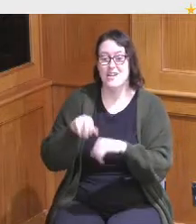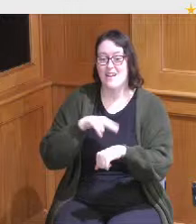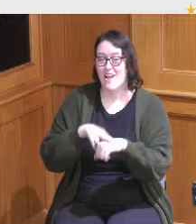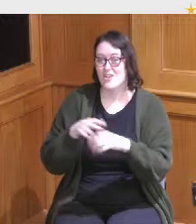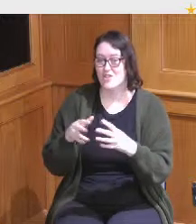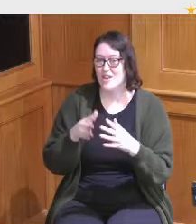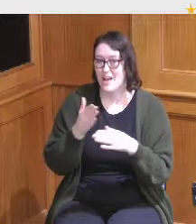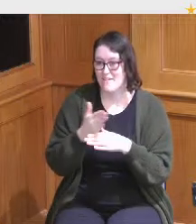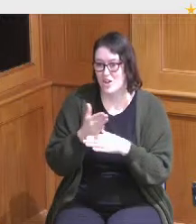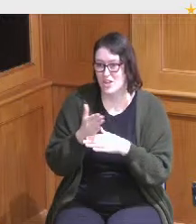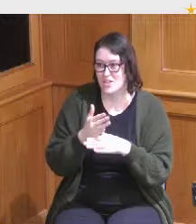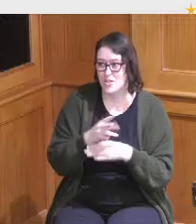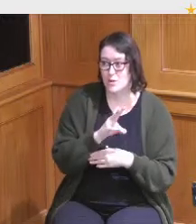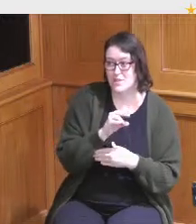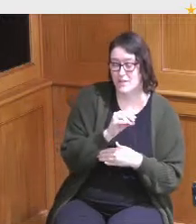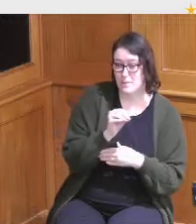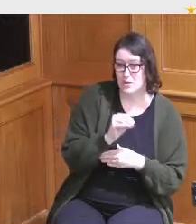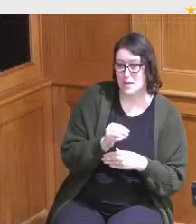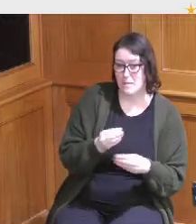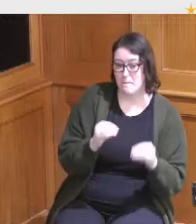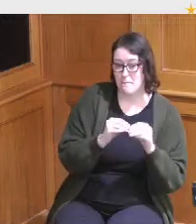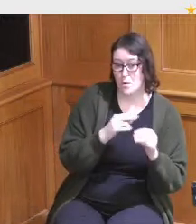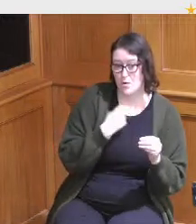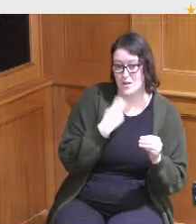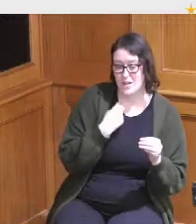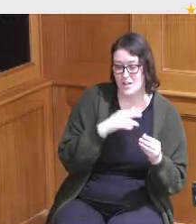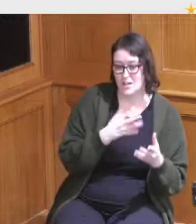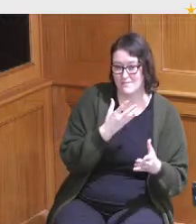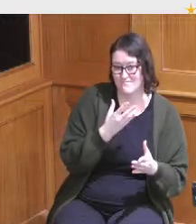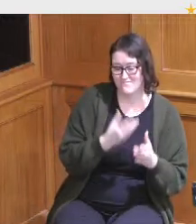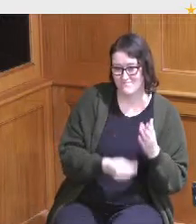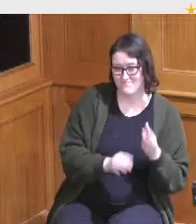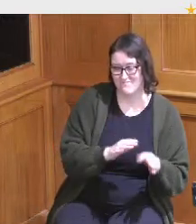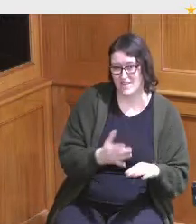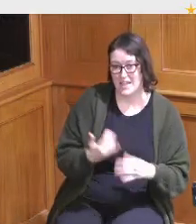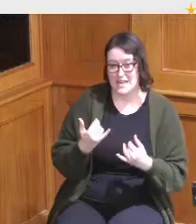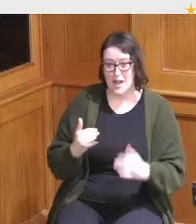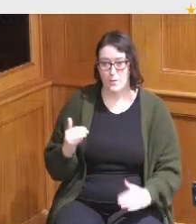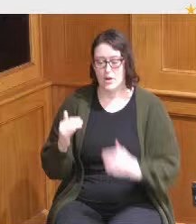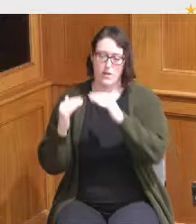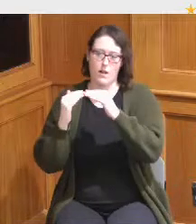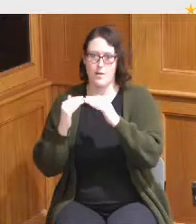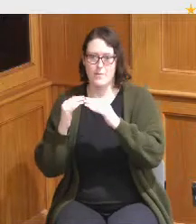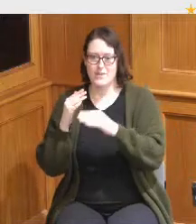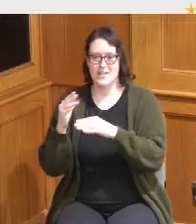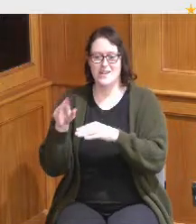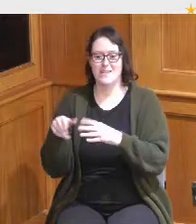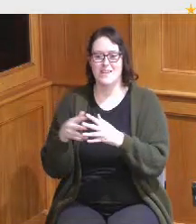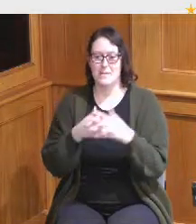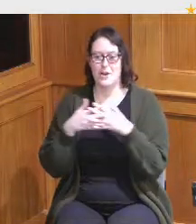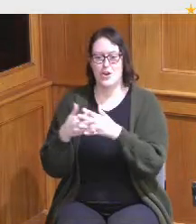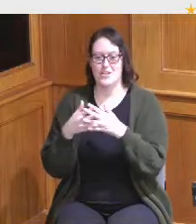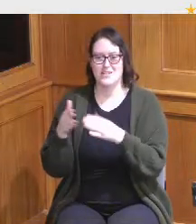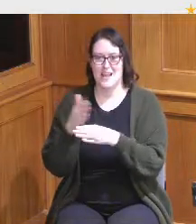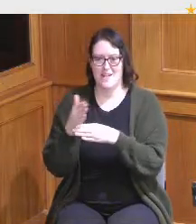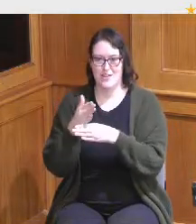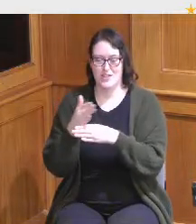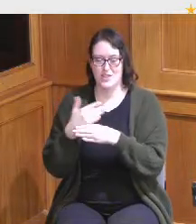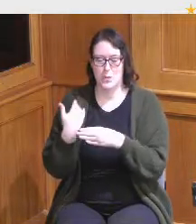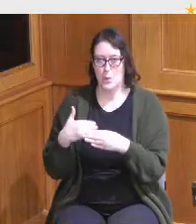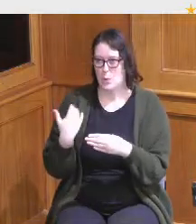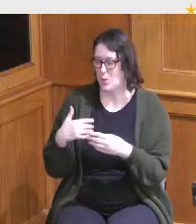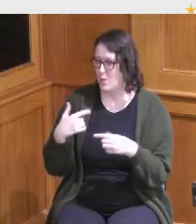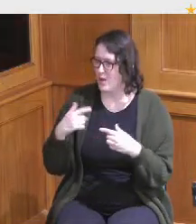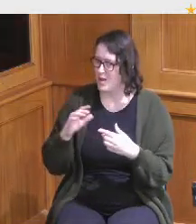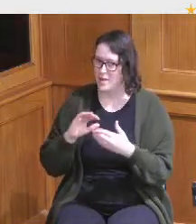from 70% more likely to lose a baby nationwide, and now we're right on par with the national average. And that was a milestone that many in our community